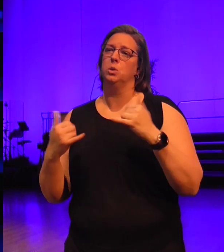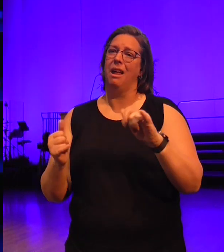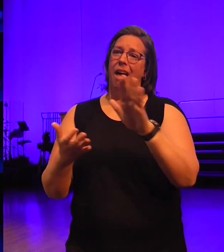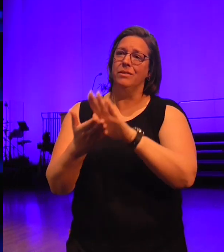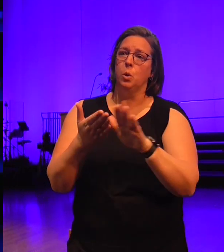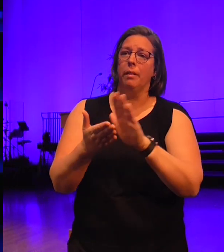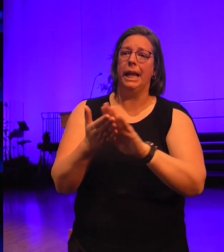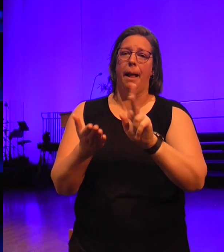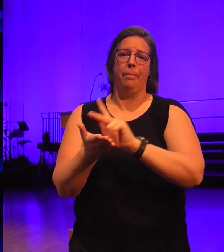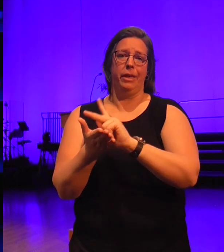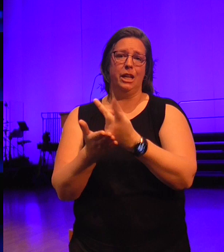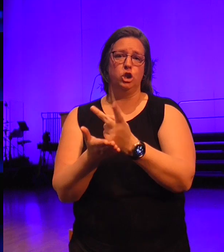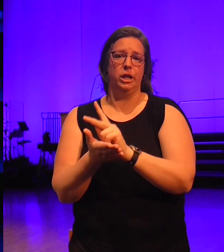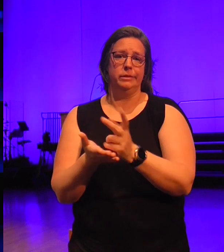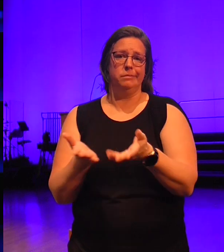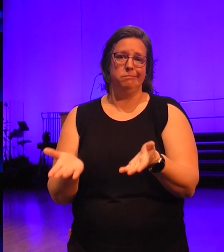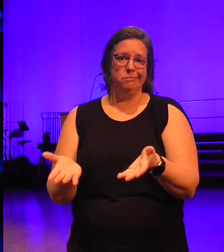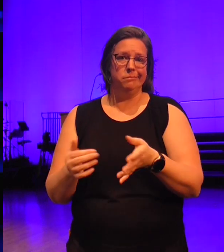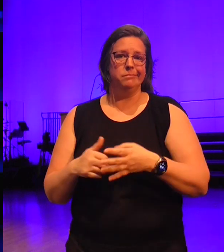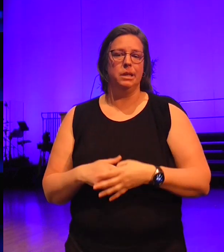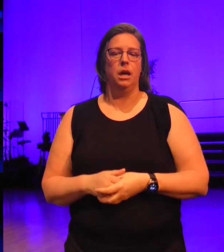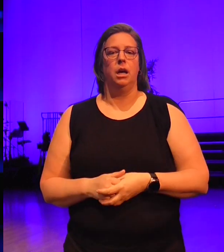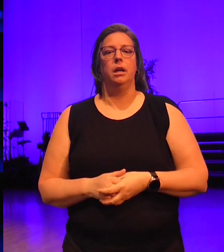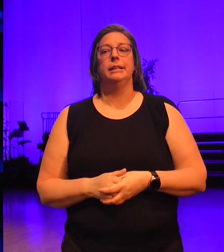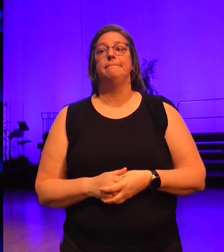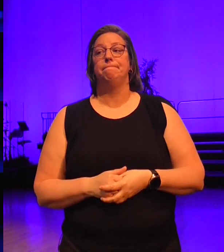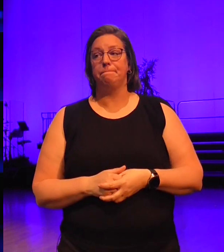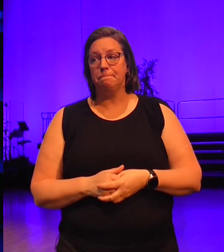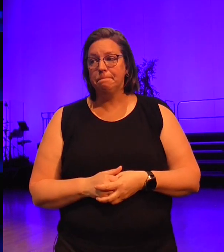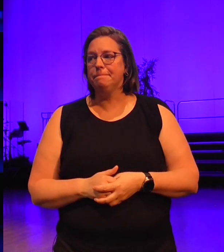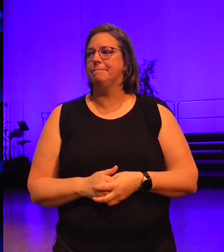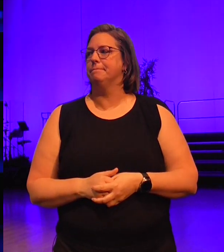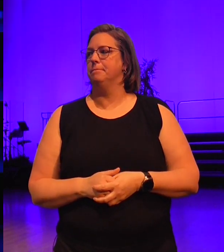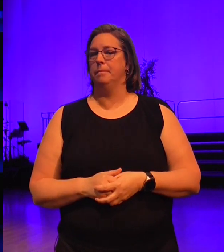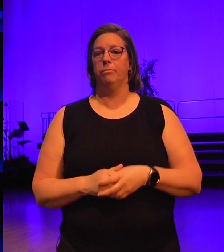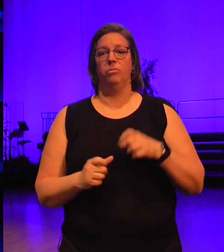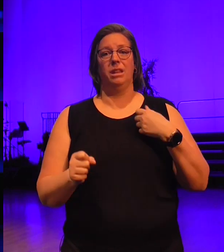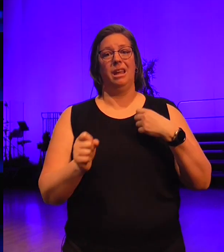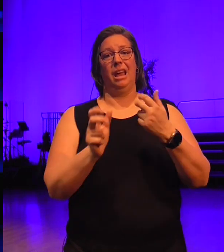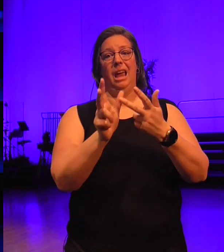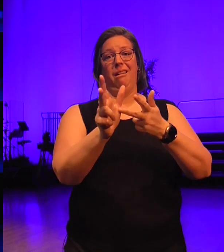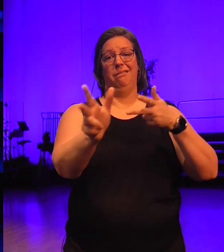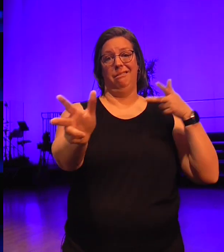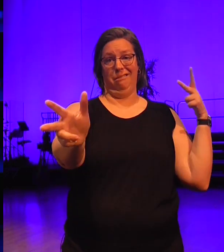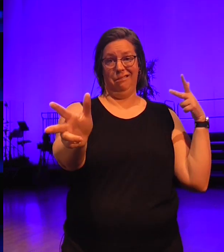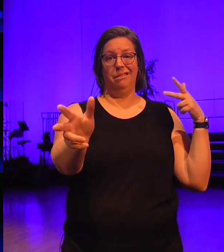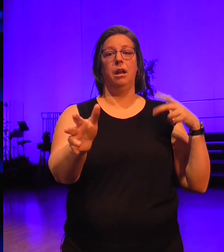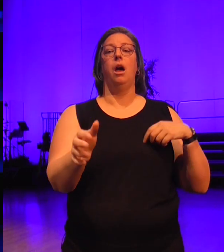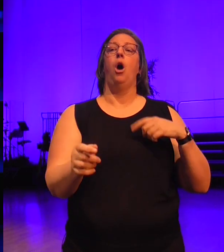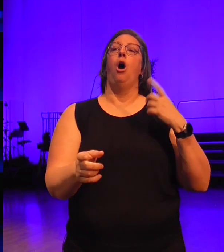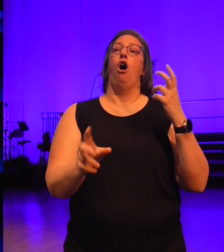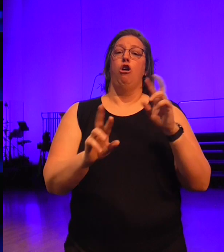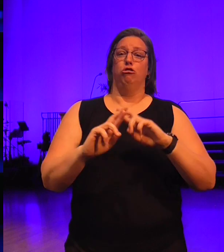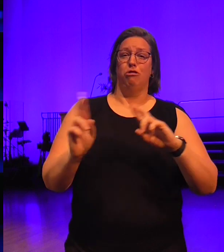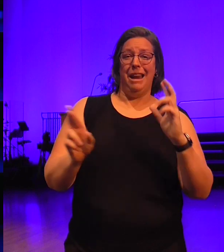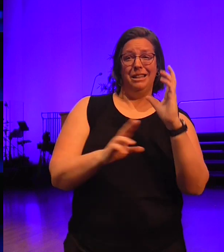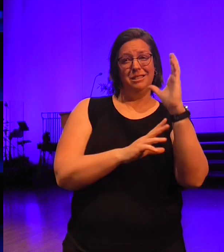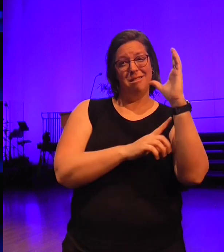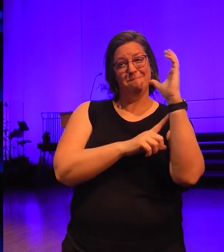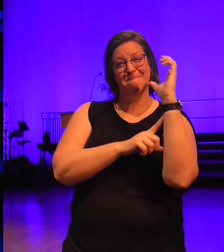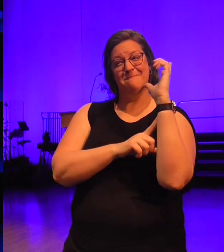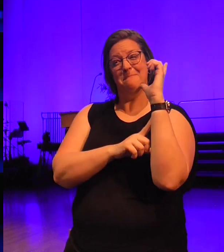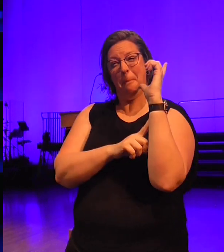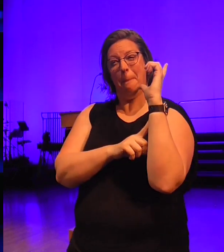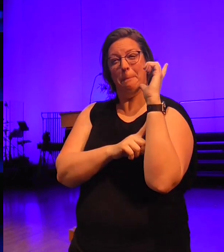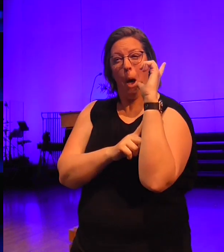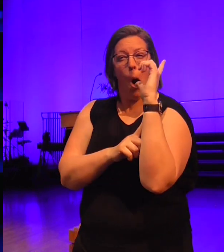You're behind that person in traffic, heading for the open road, and you're stuck there. You know,